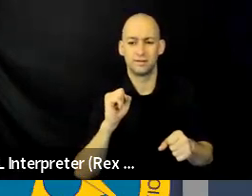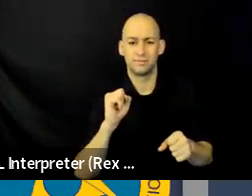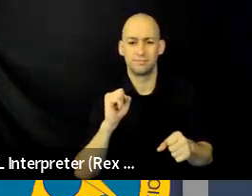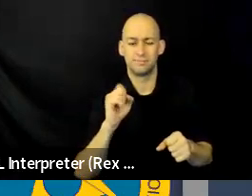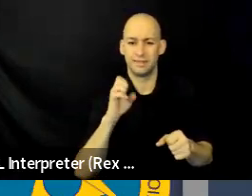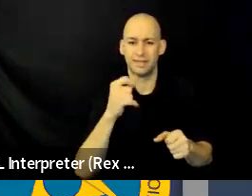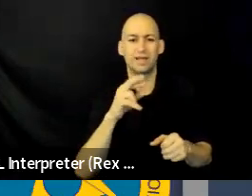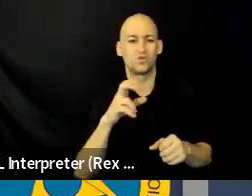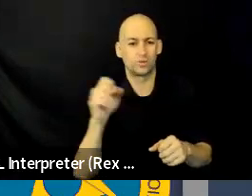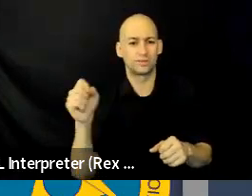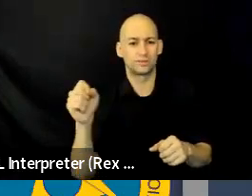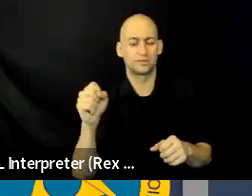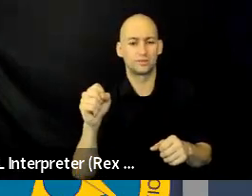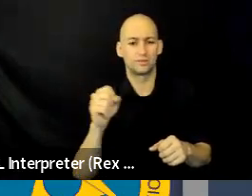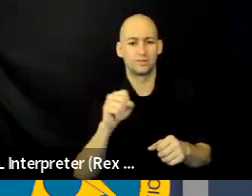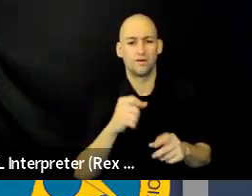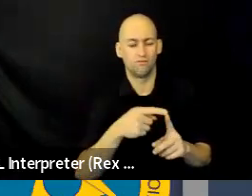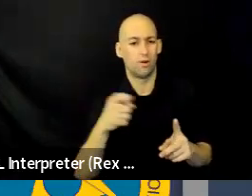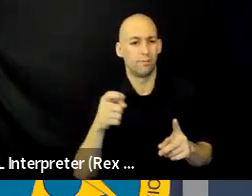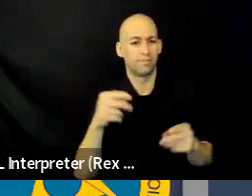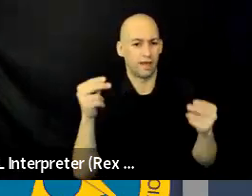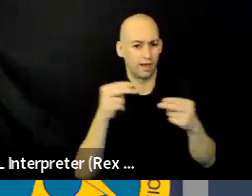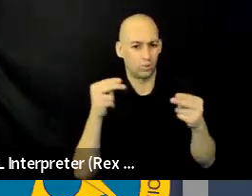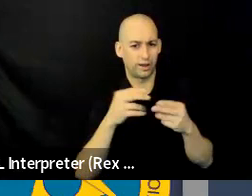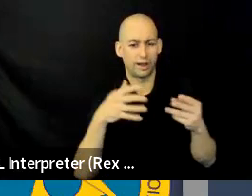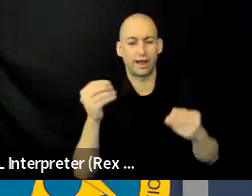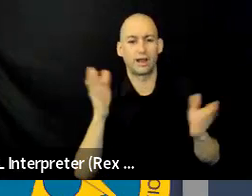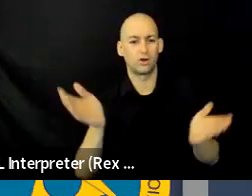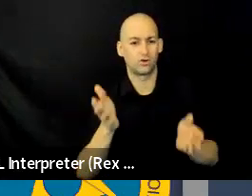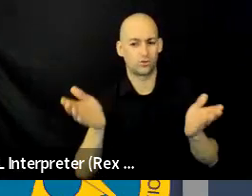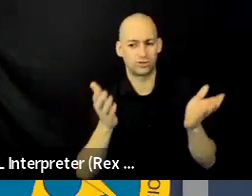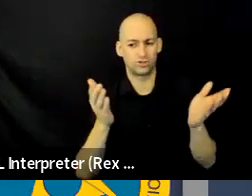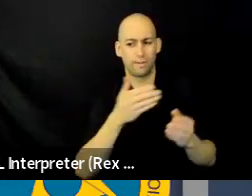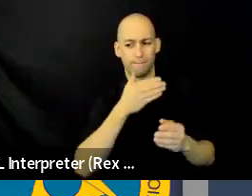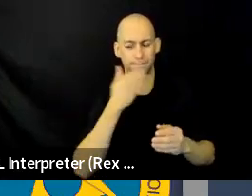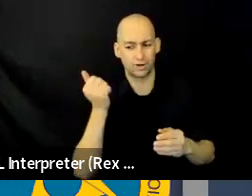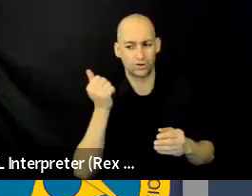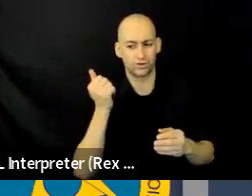ingress, egress from our freeways and encourage better